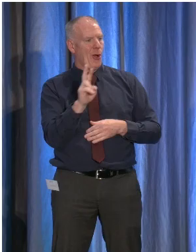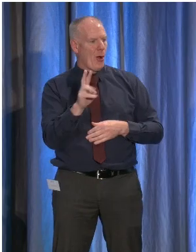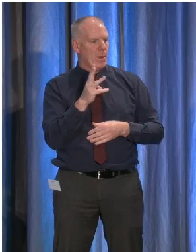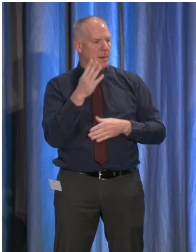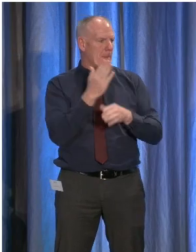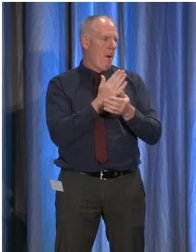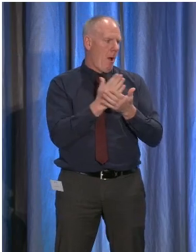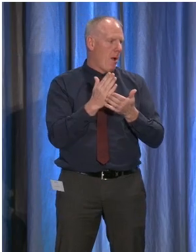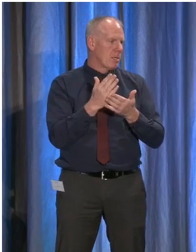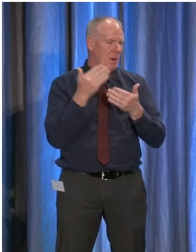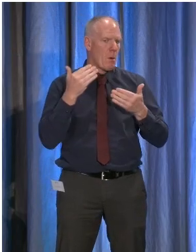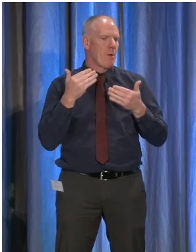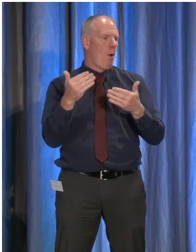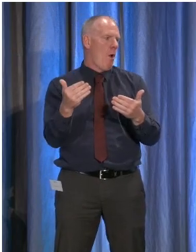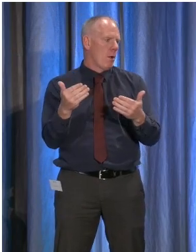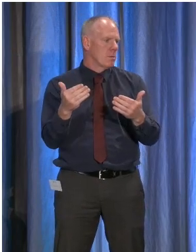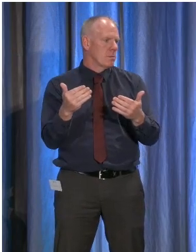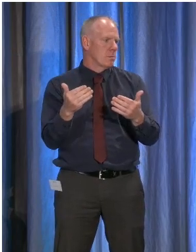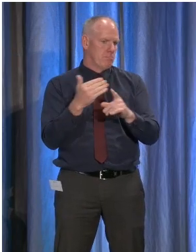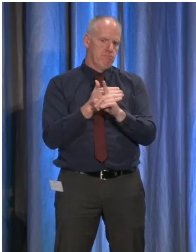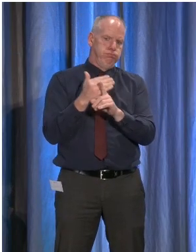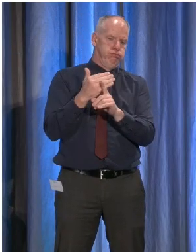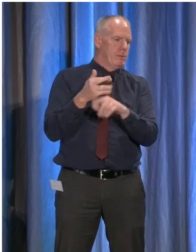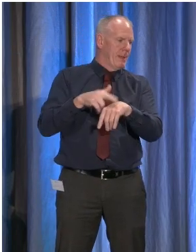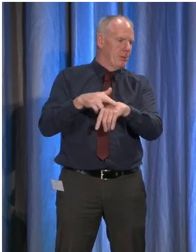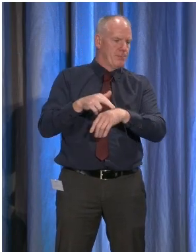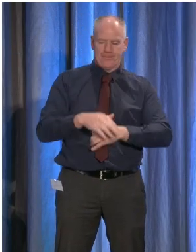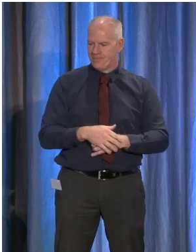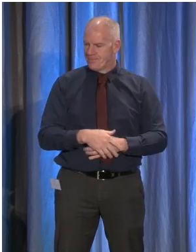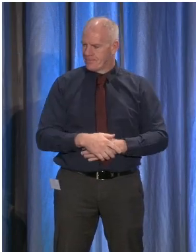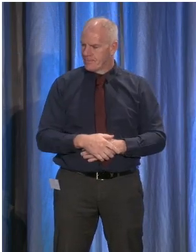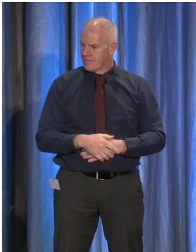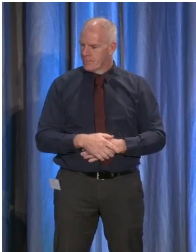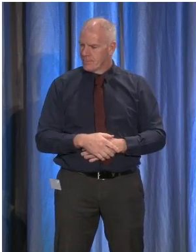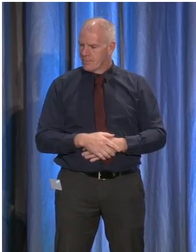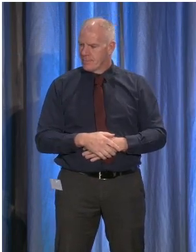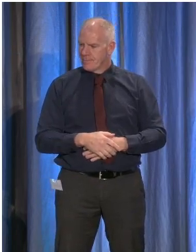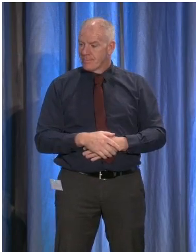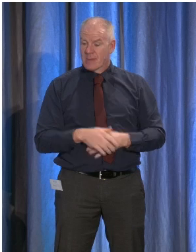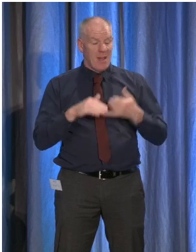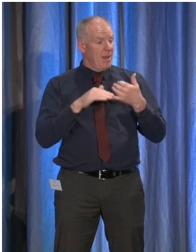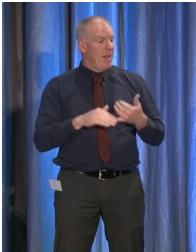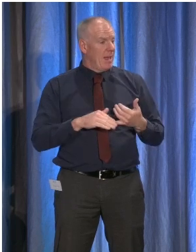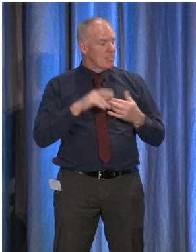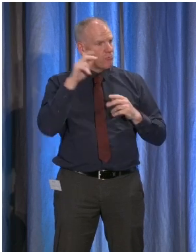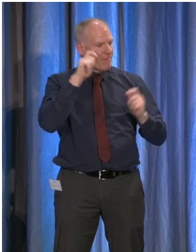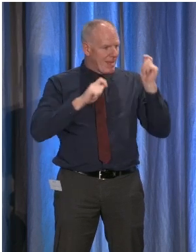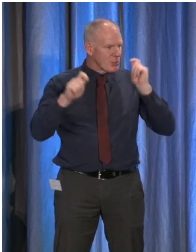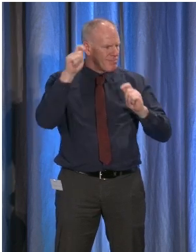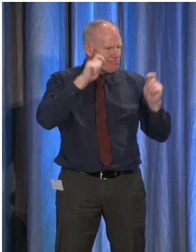important part of moving this story forward. And we just want to share this final reflection with